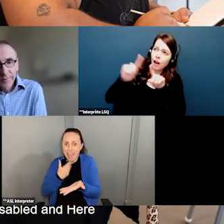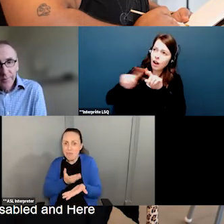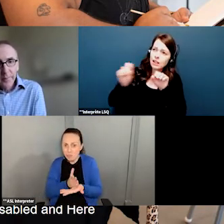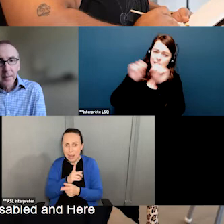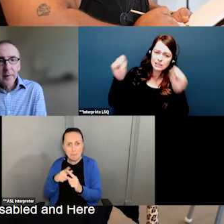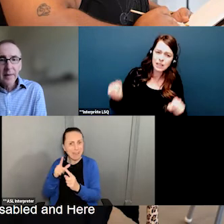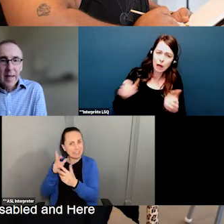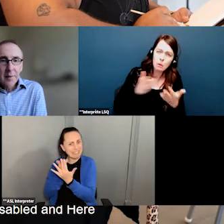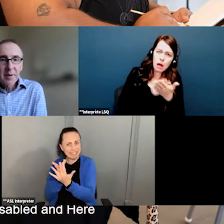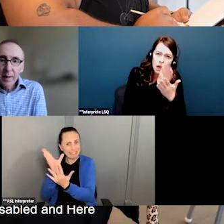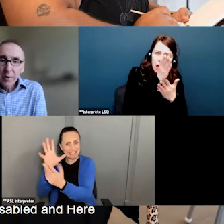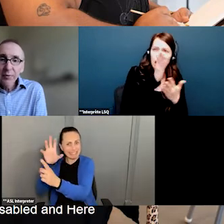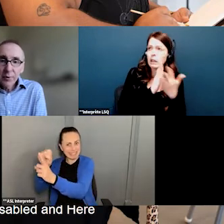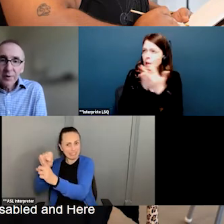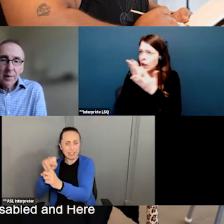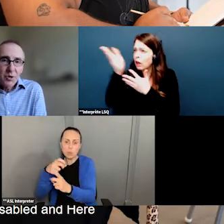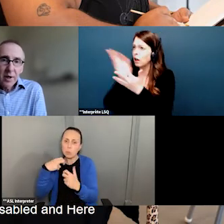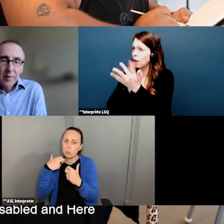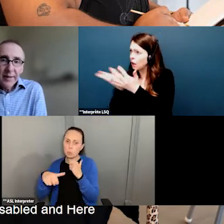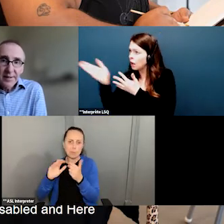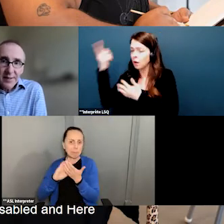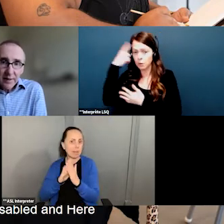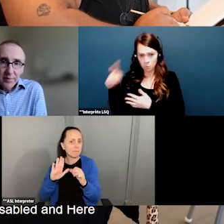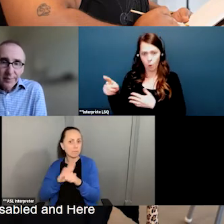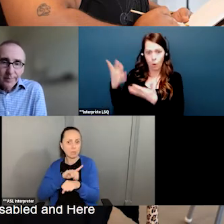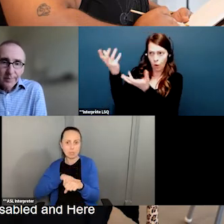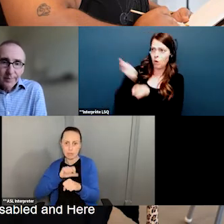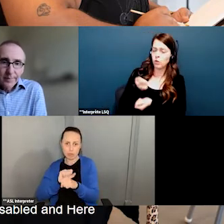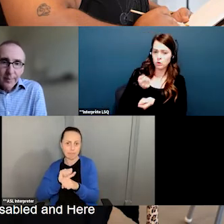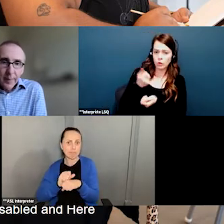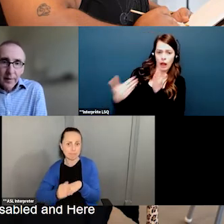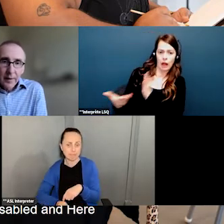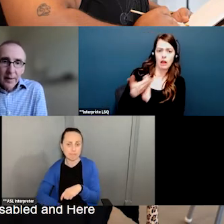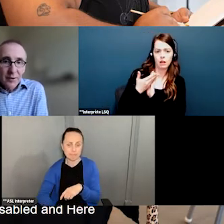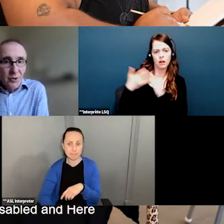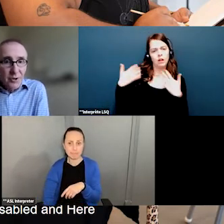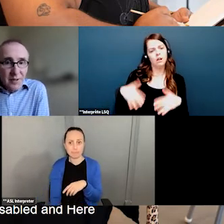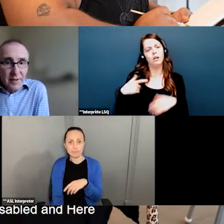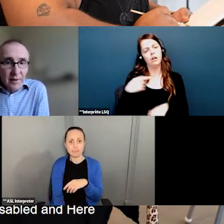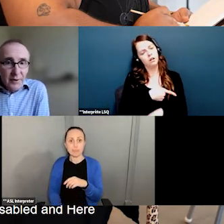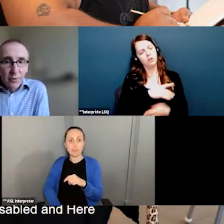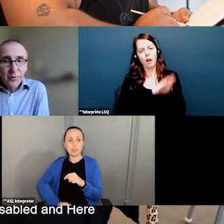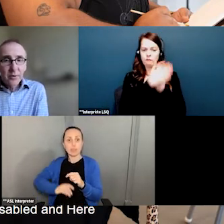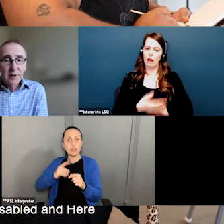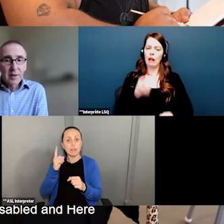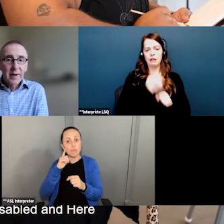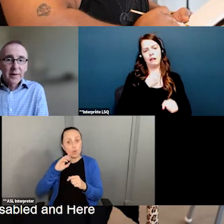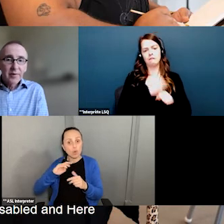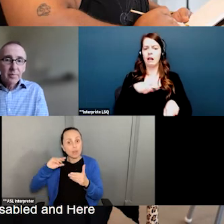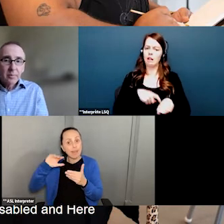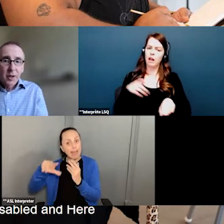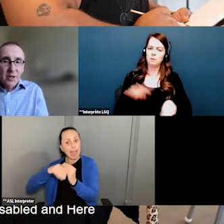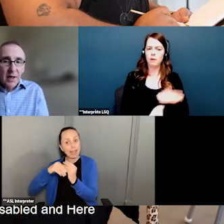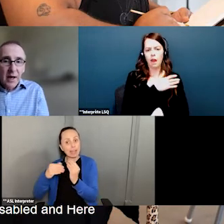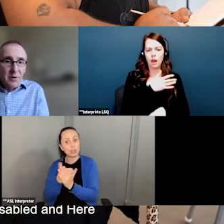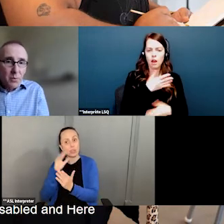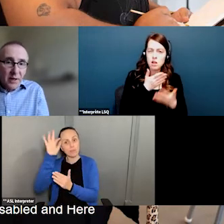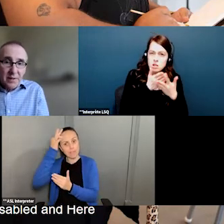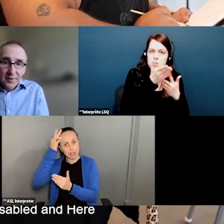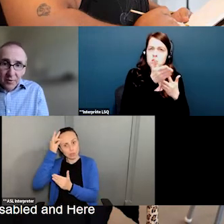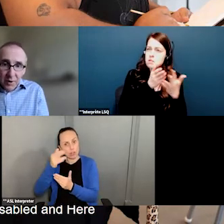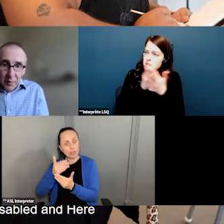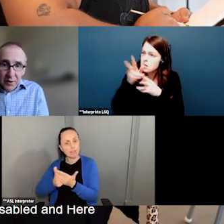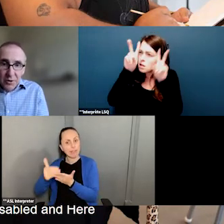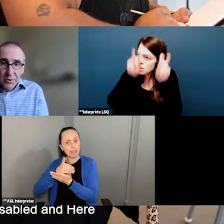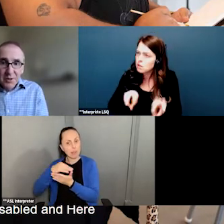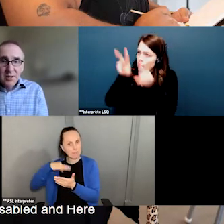to can become a full-time job in itself. In introducing a new federal income benefit, Marche wants